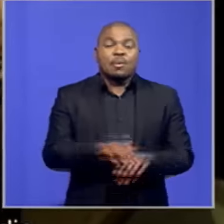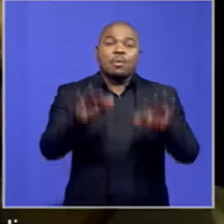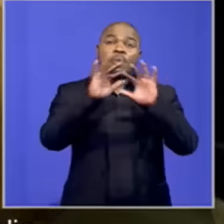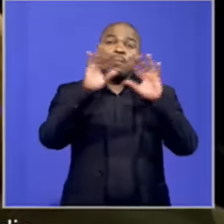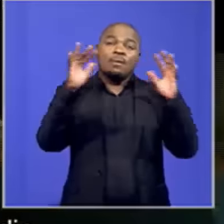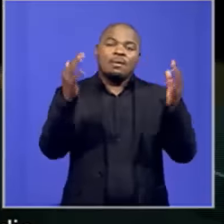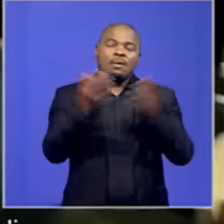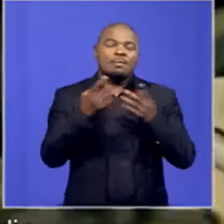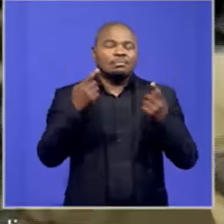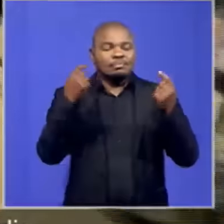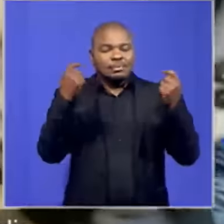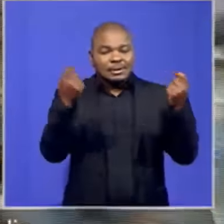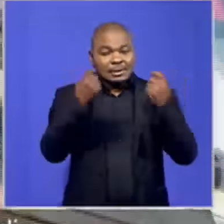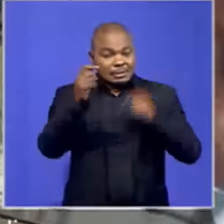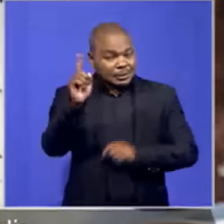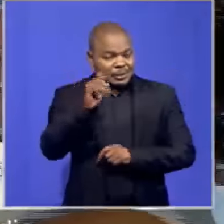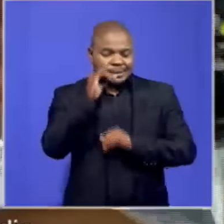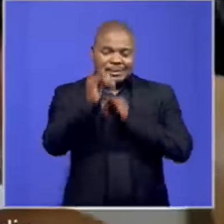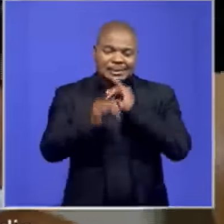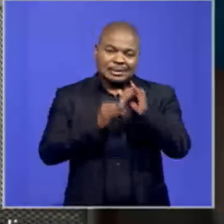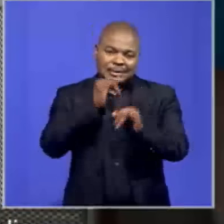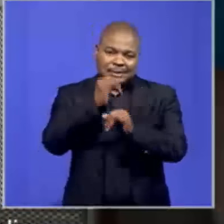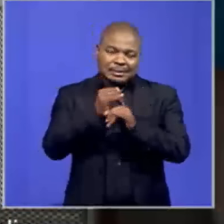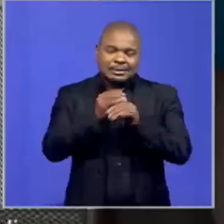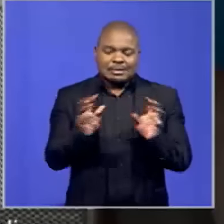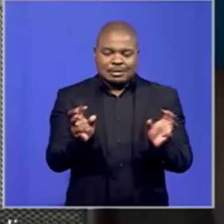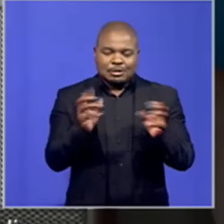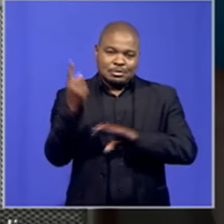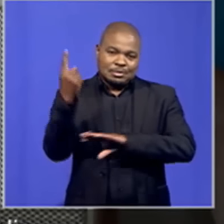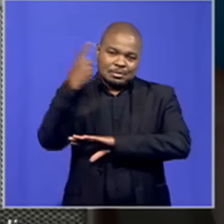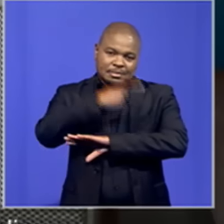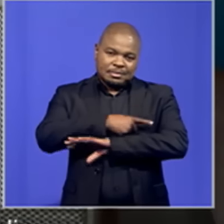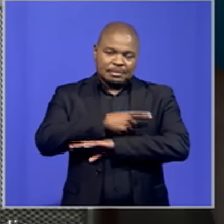Lefatshe le tlhotse le keteka letsatsi la lefatshe la radio.